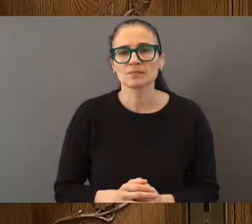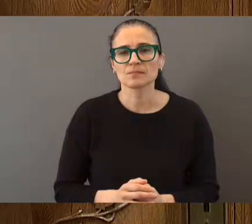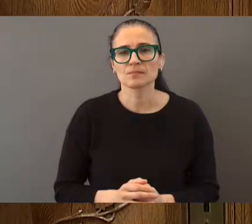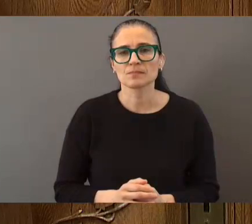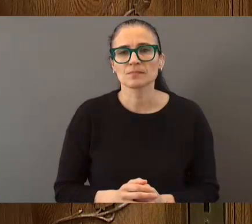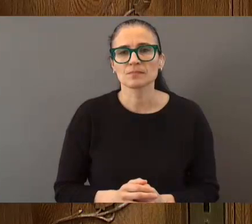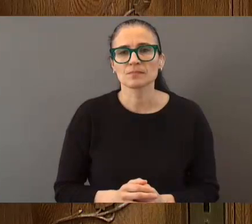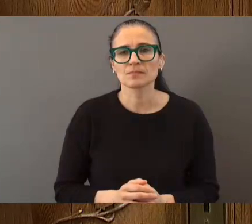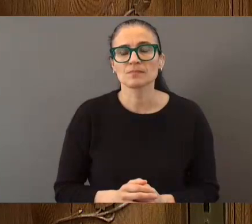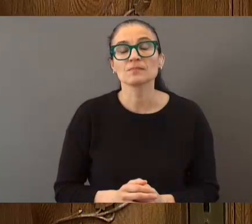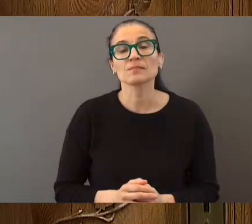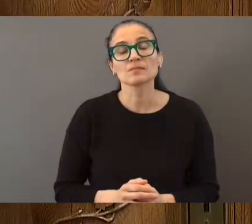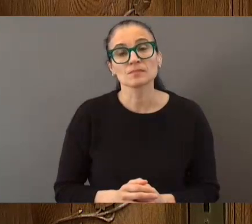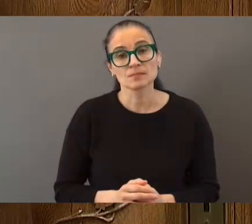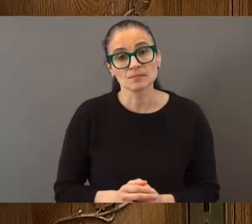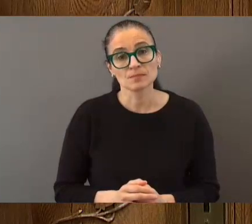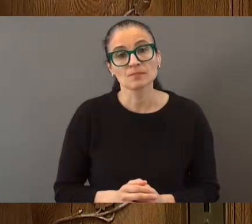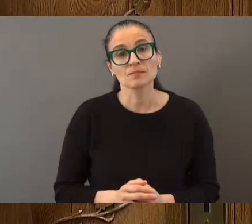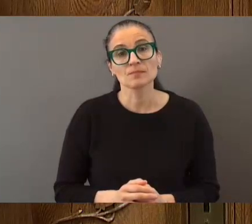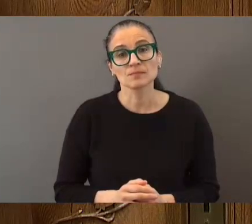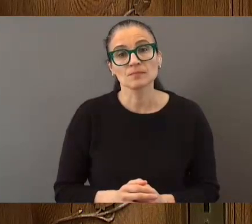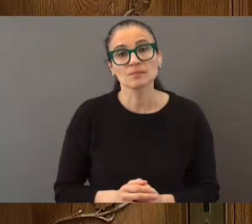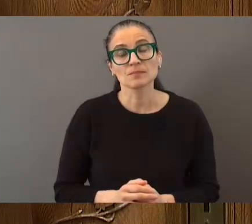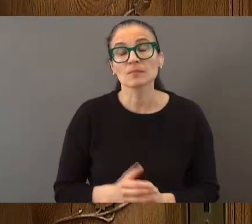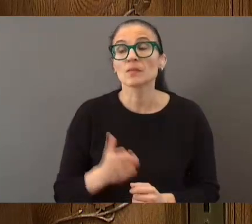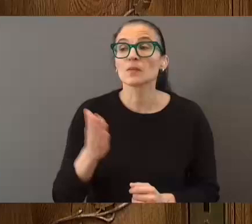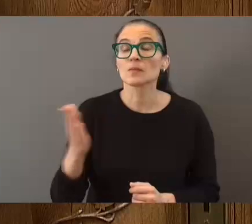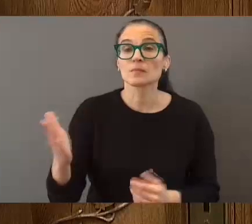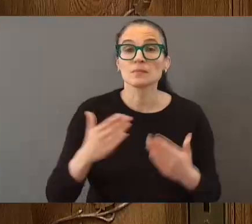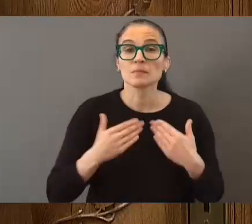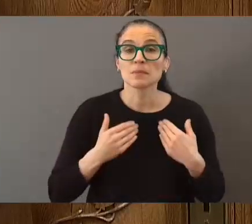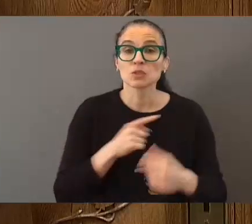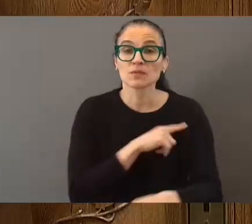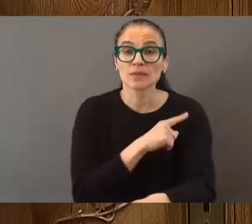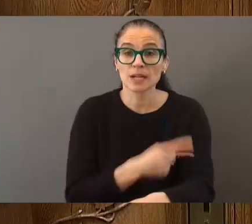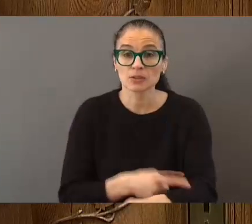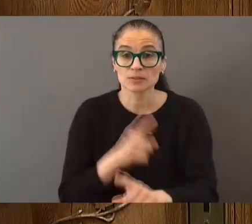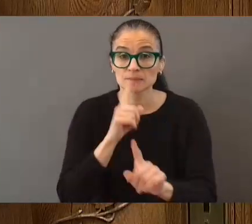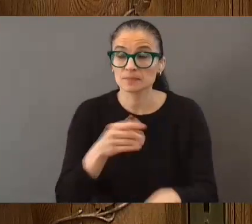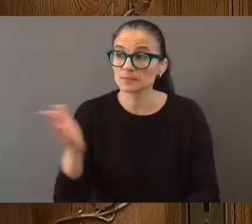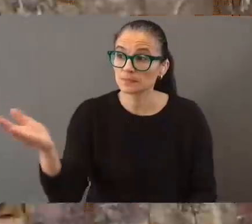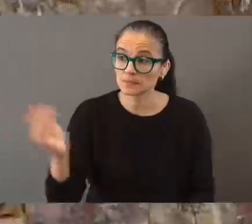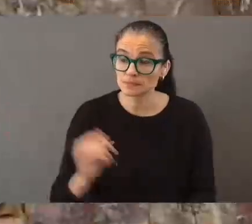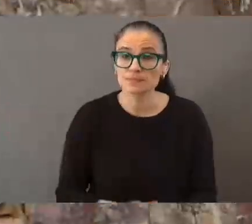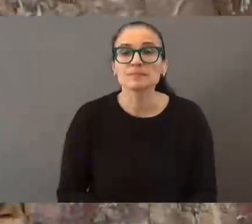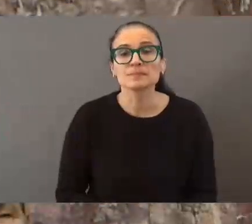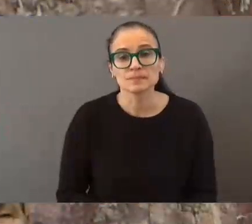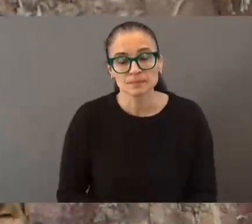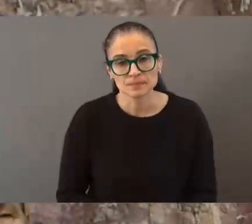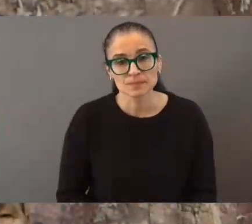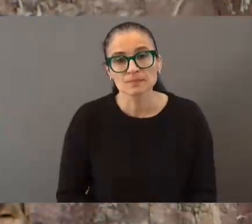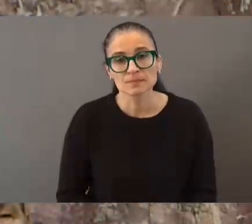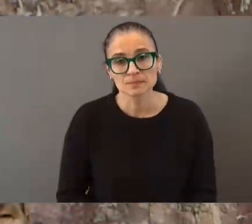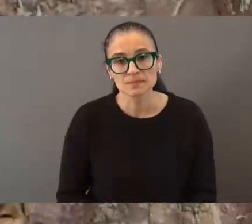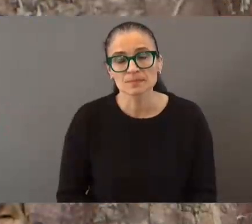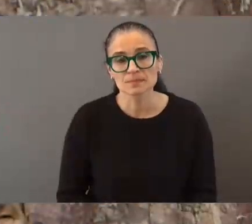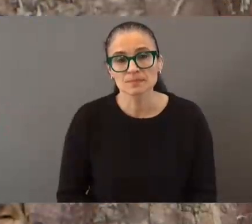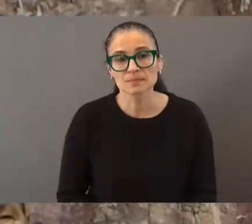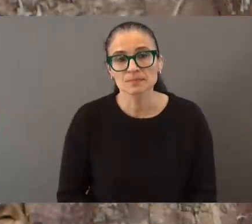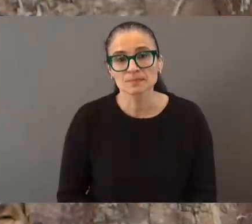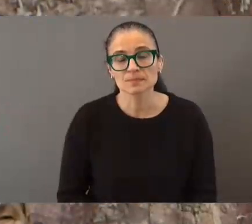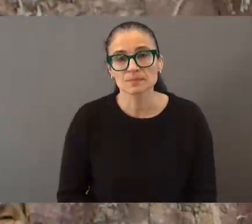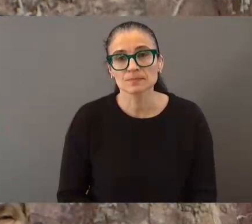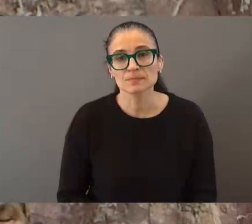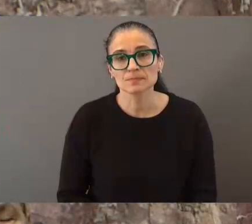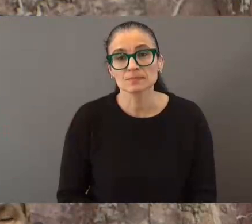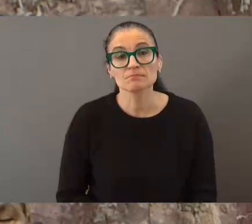Minister of Energy. Thank you, Honourable Speaker. And in their questions today, the opposition is asking